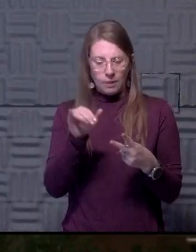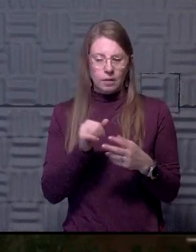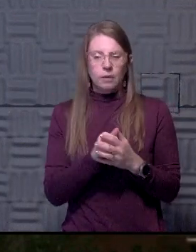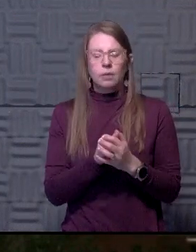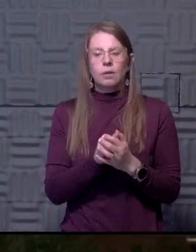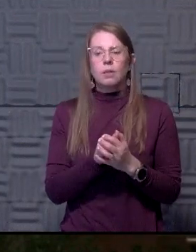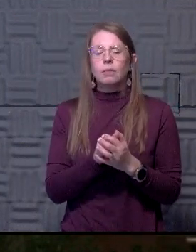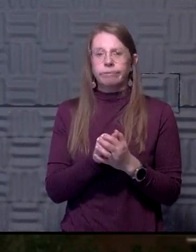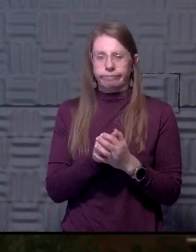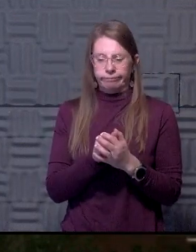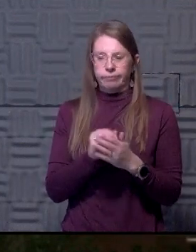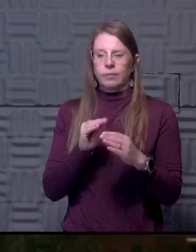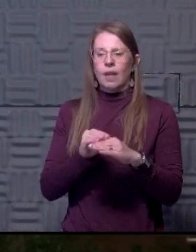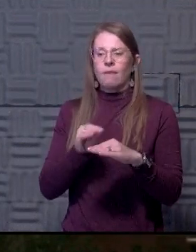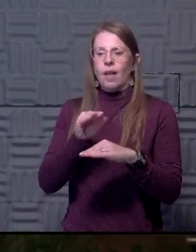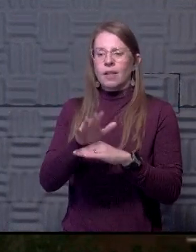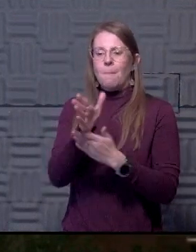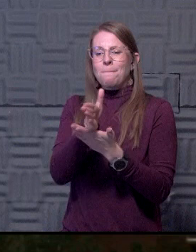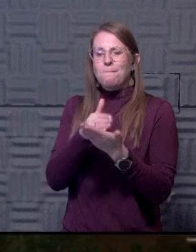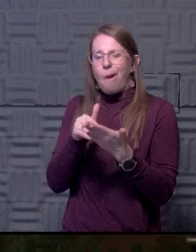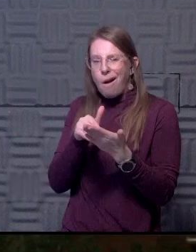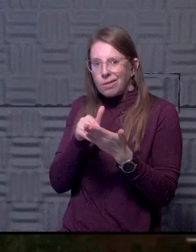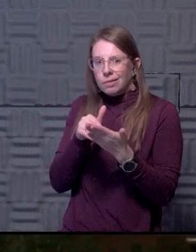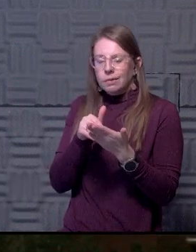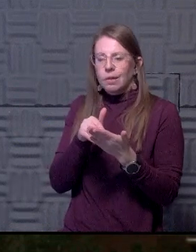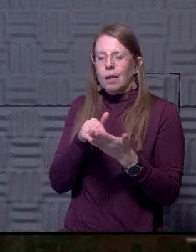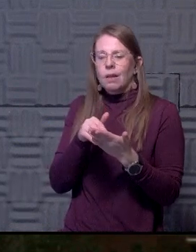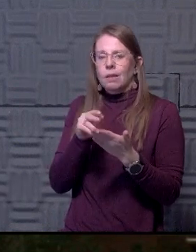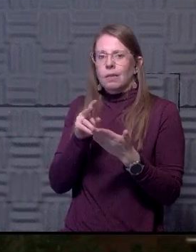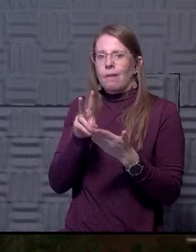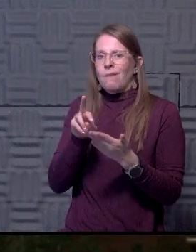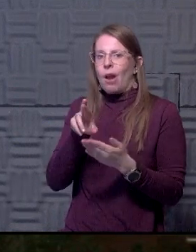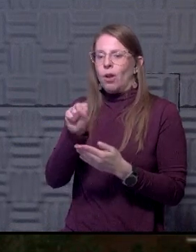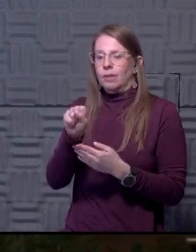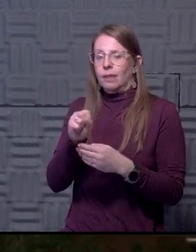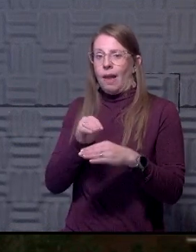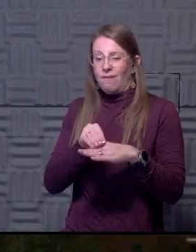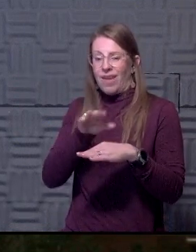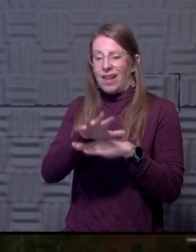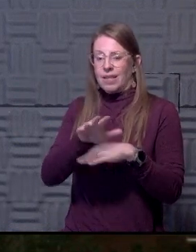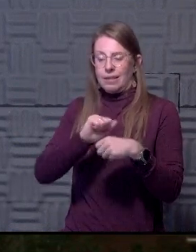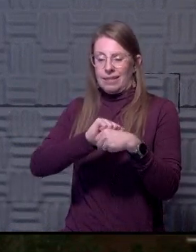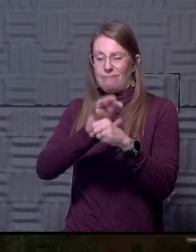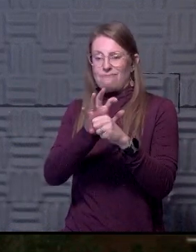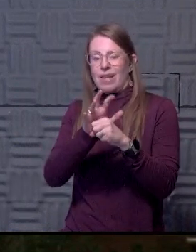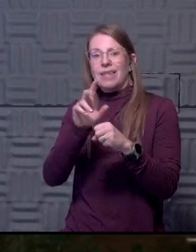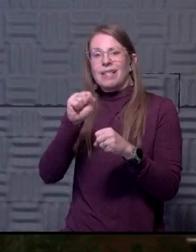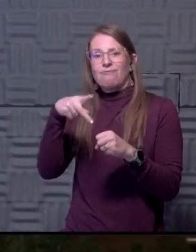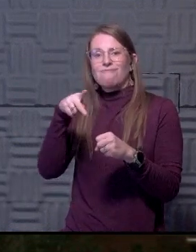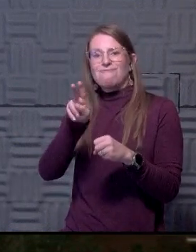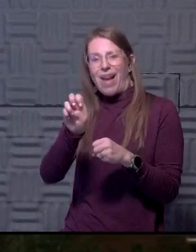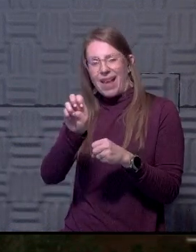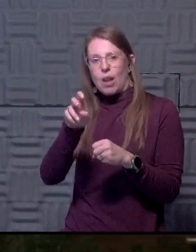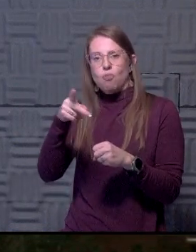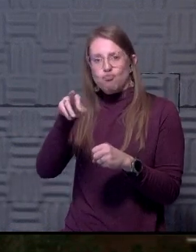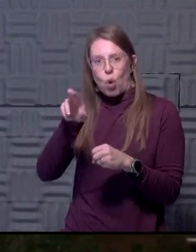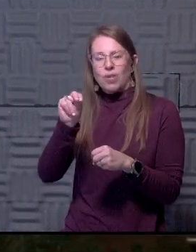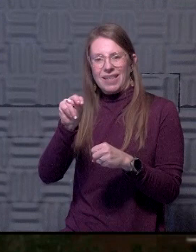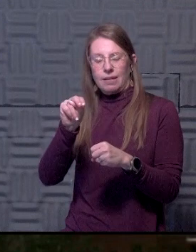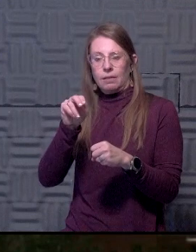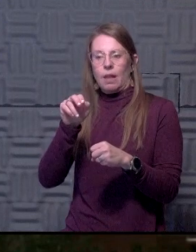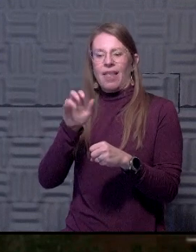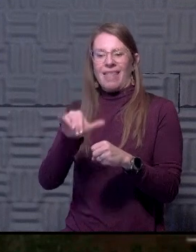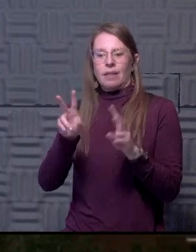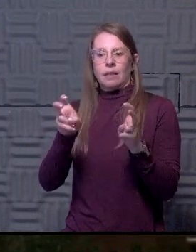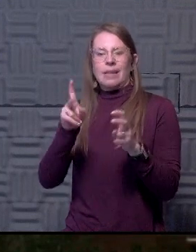have affected parts of the virus, but so far we think that it's not affected the spike protein, which again is the key to getting